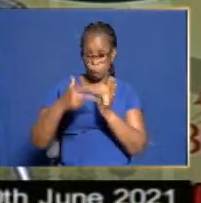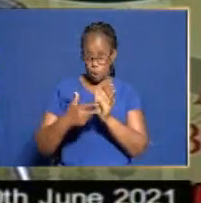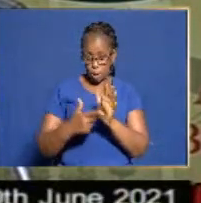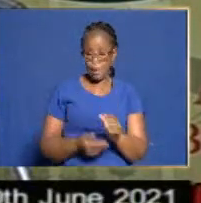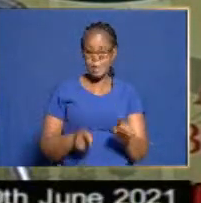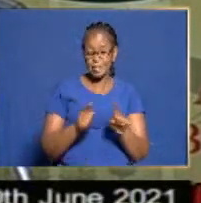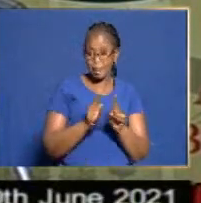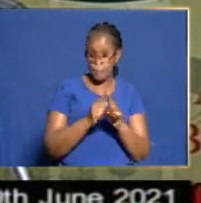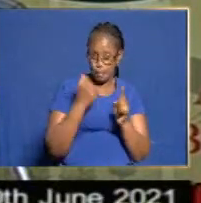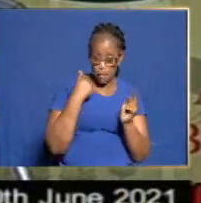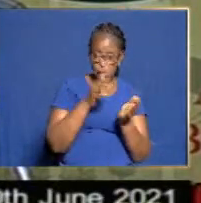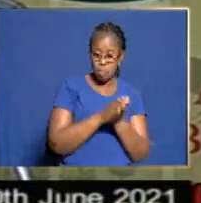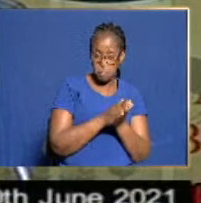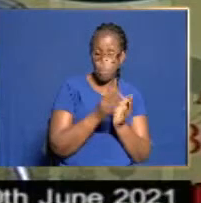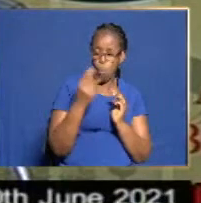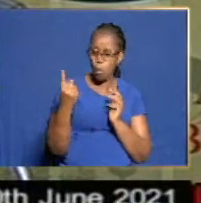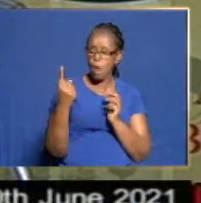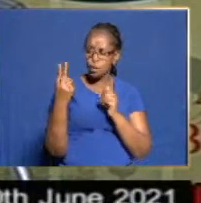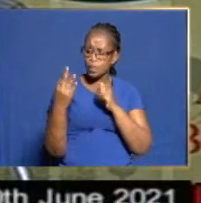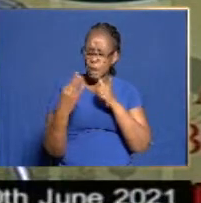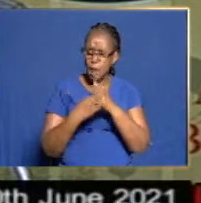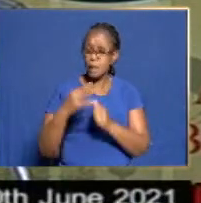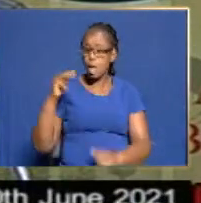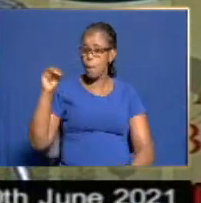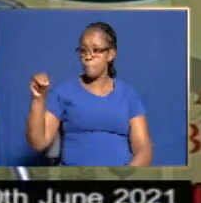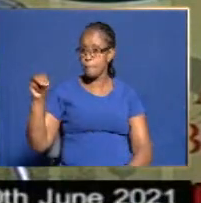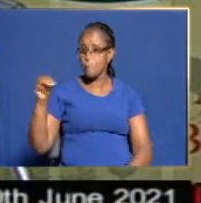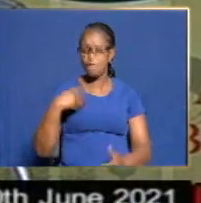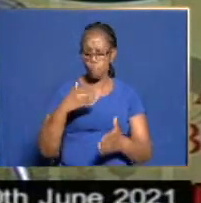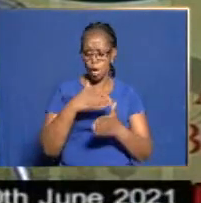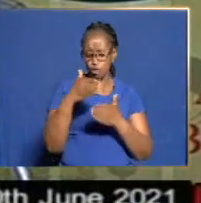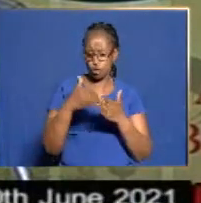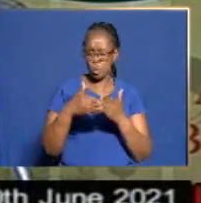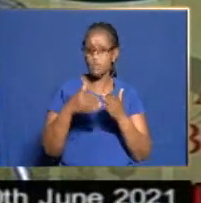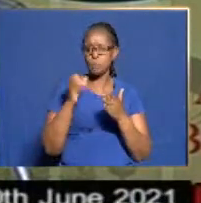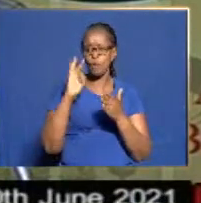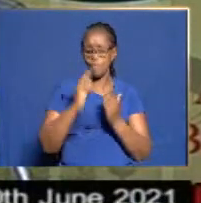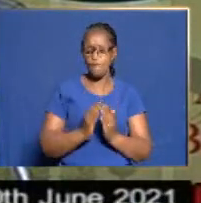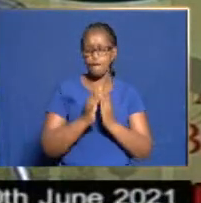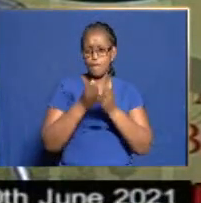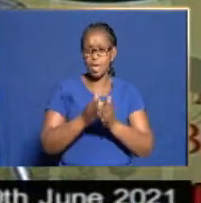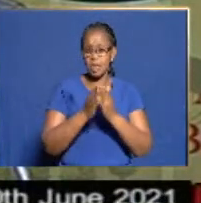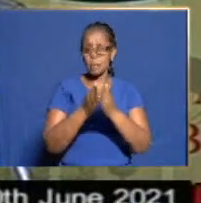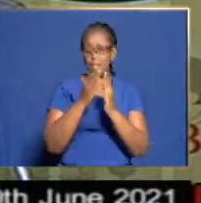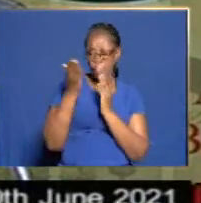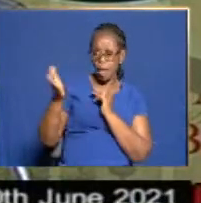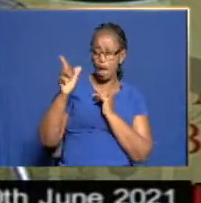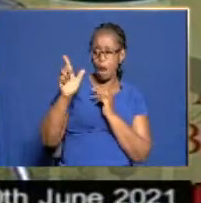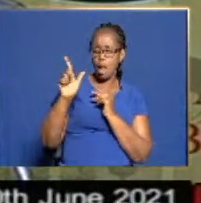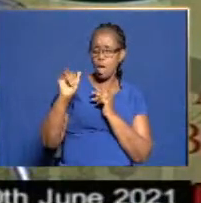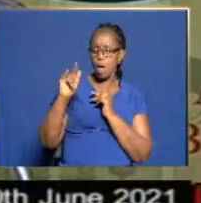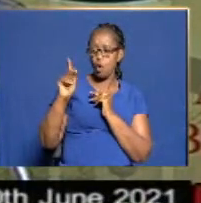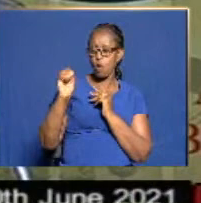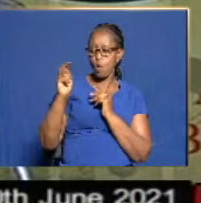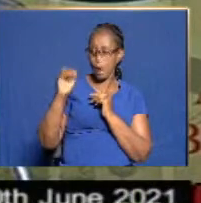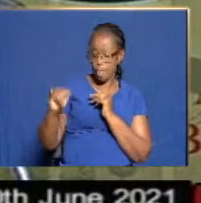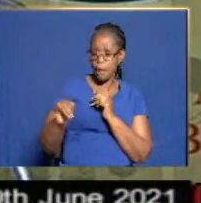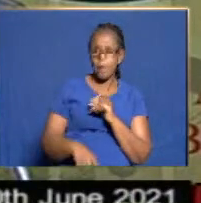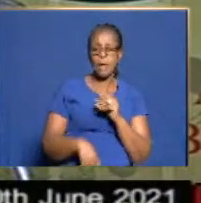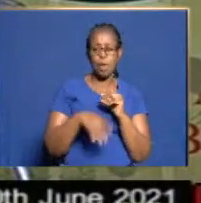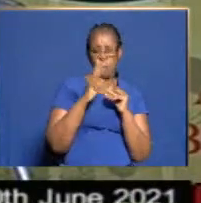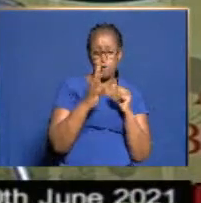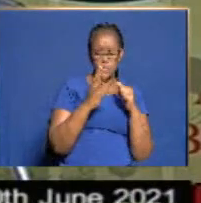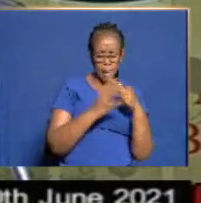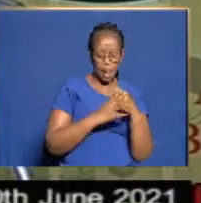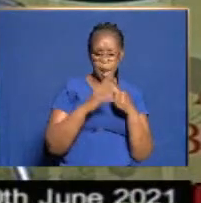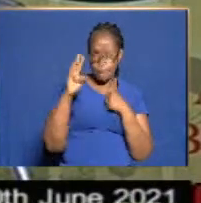set aside Kenya shilling 128 million for insurance of ferries for the Likoni Channel, Kenya shilling 149 million for